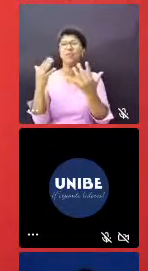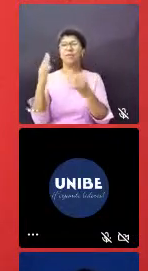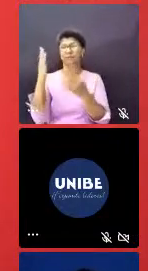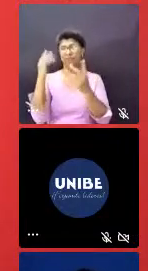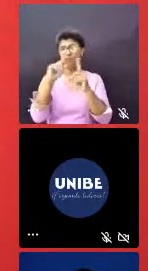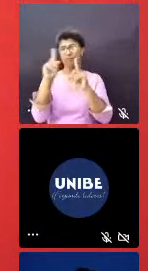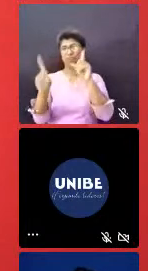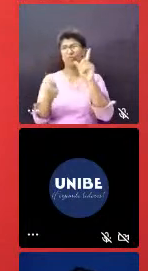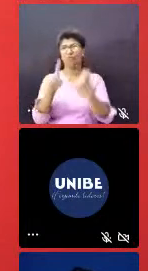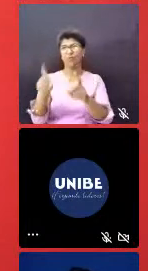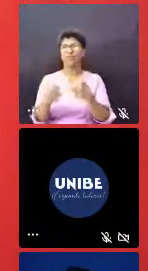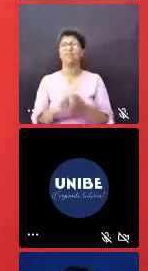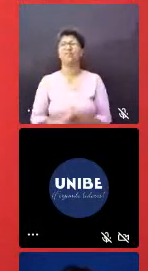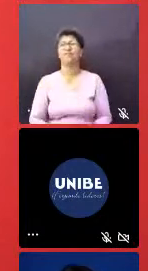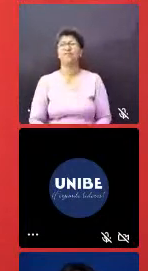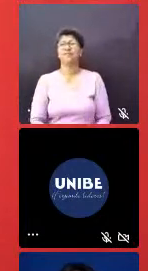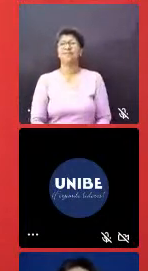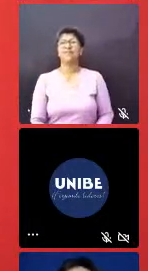questions.